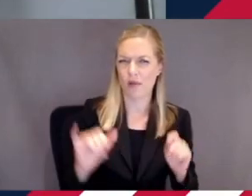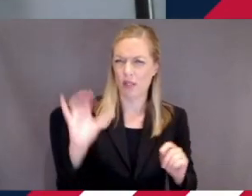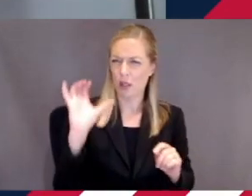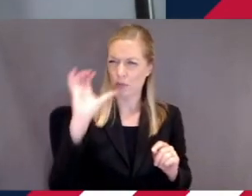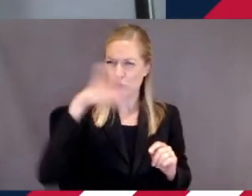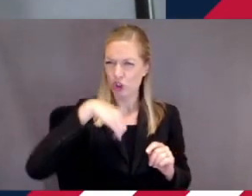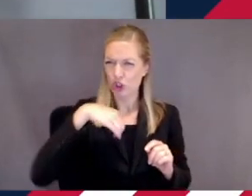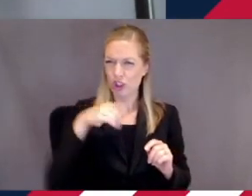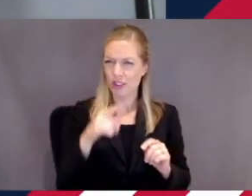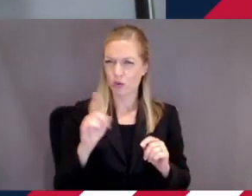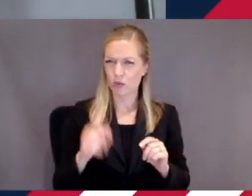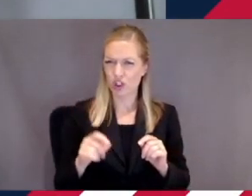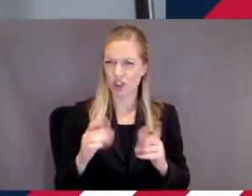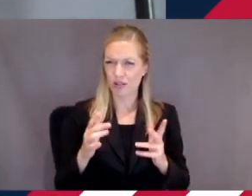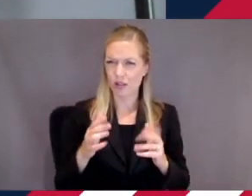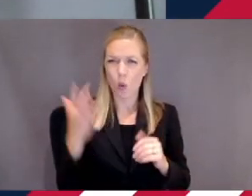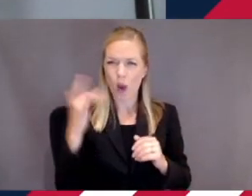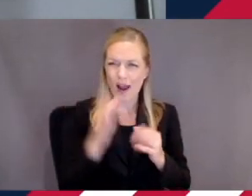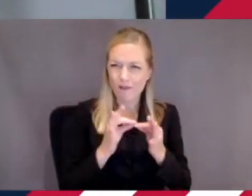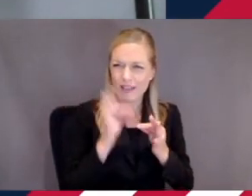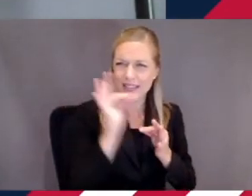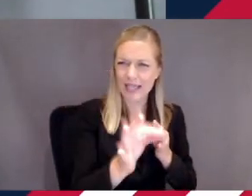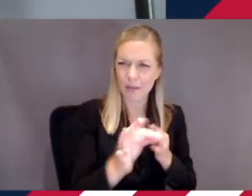vote yes or no on it.